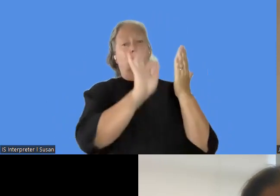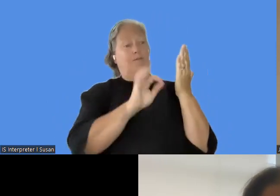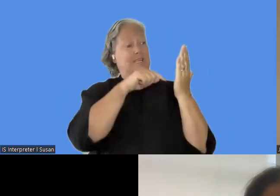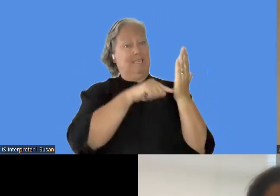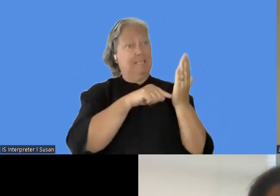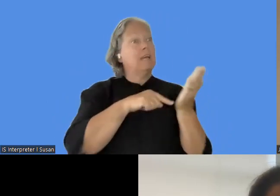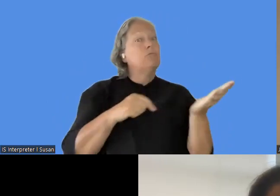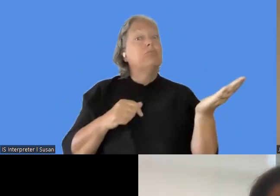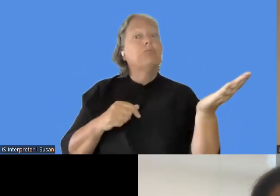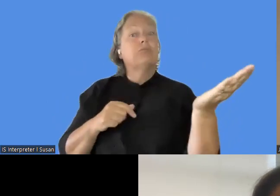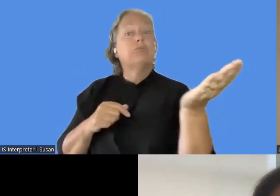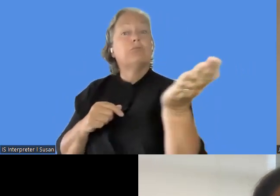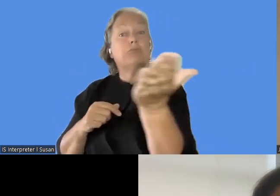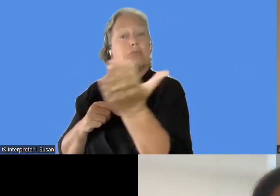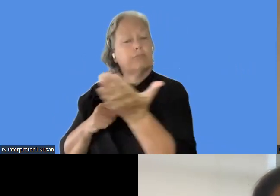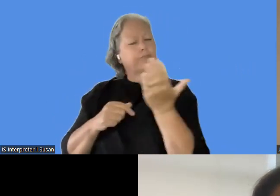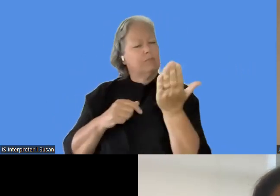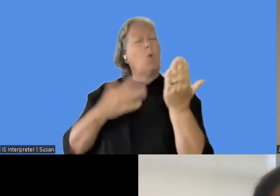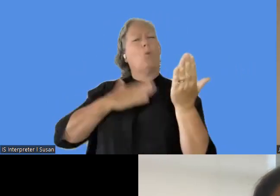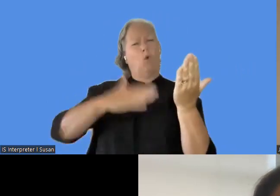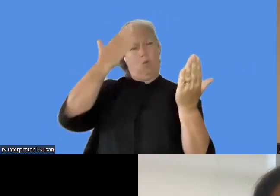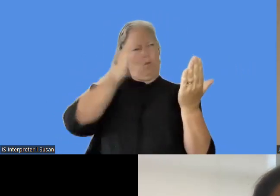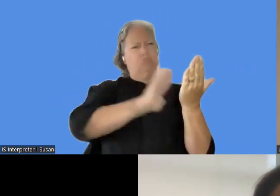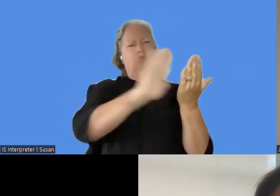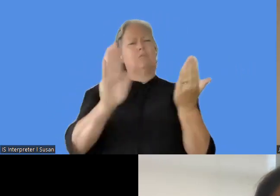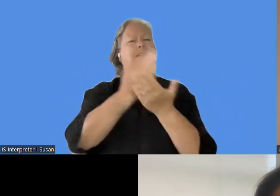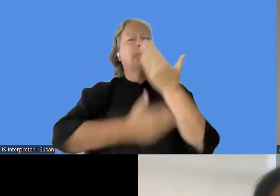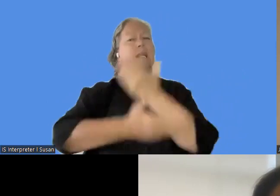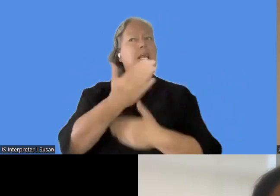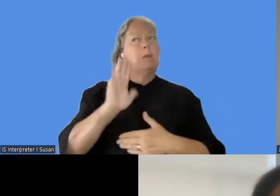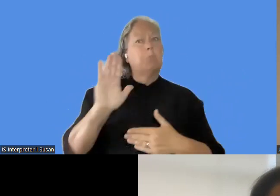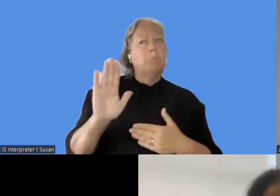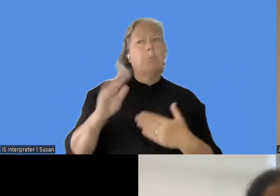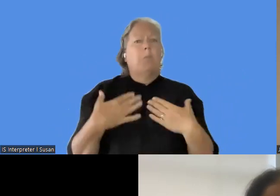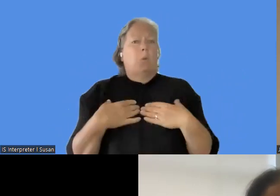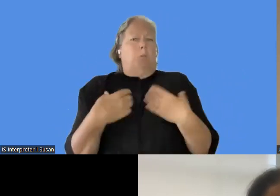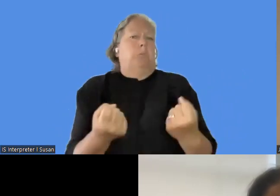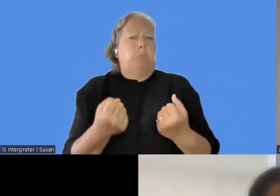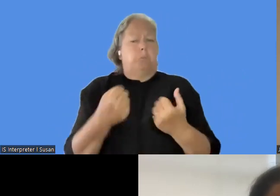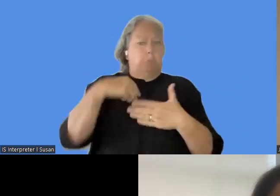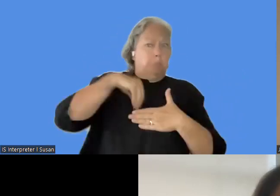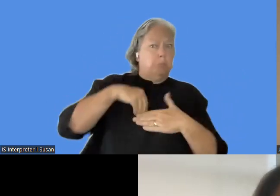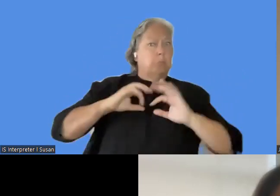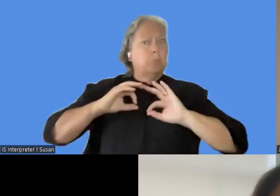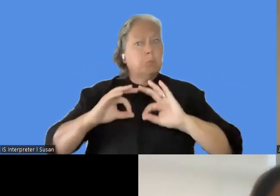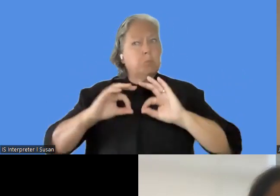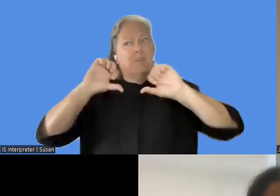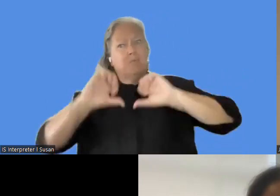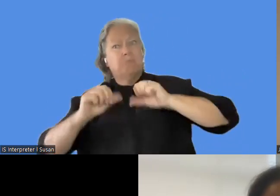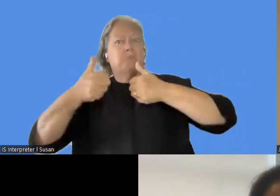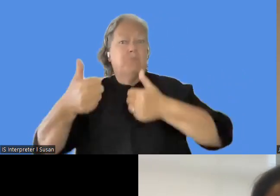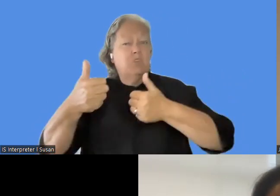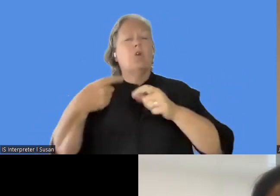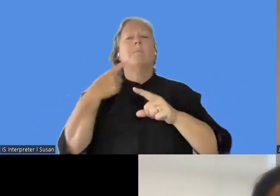information on the well-being of persons with disabilities, and also providing technical services to countries in